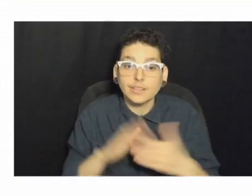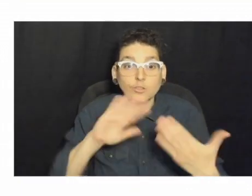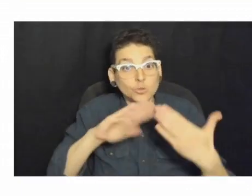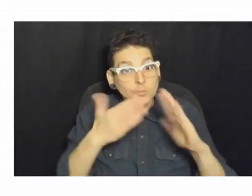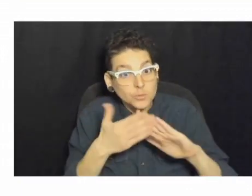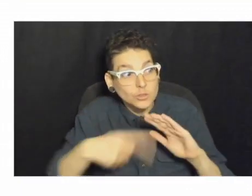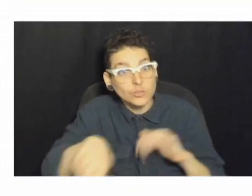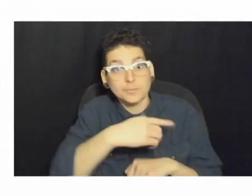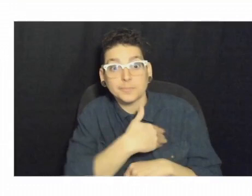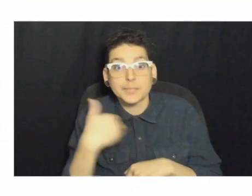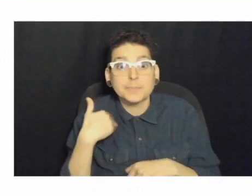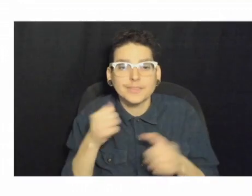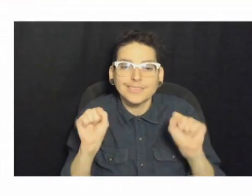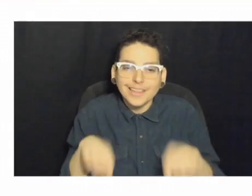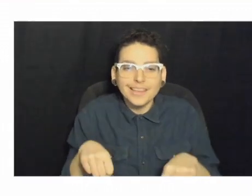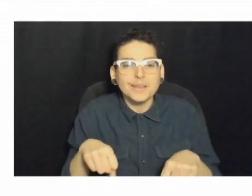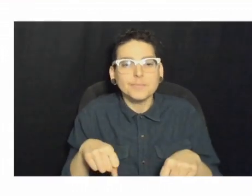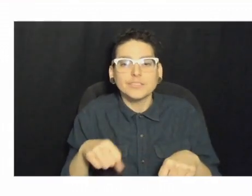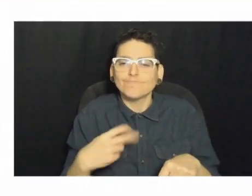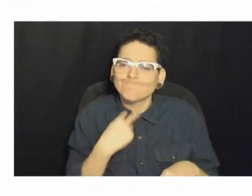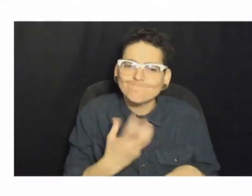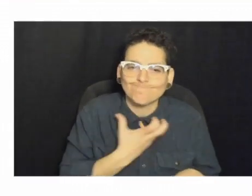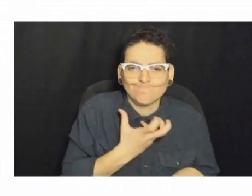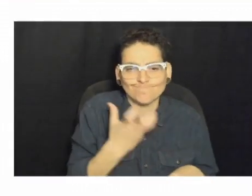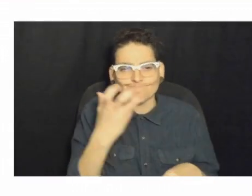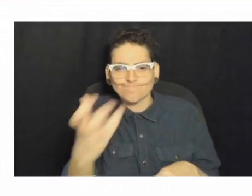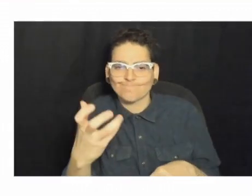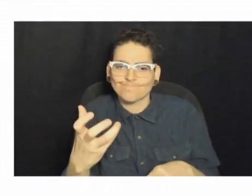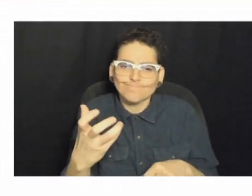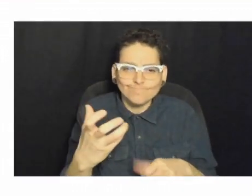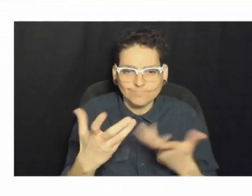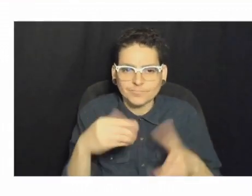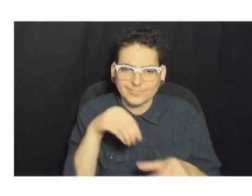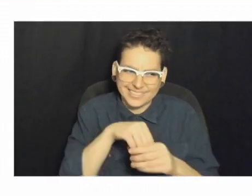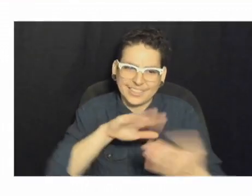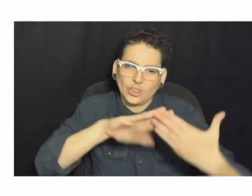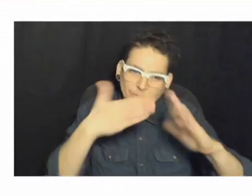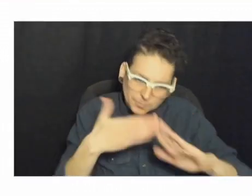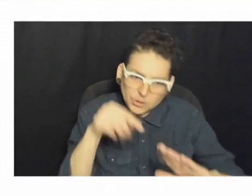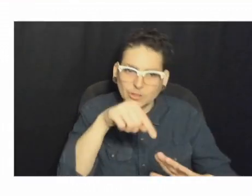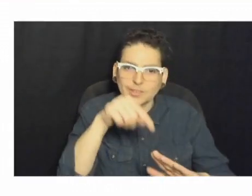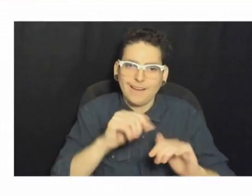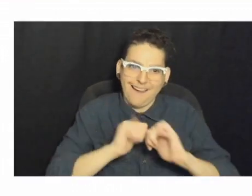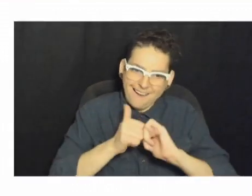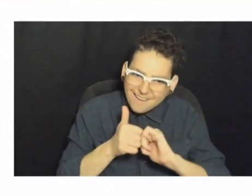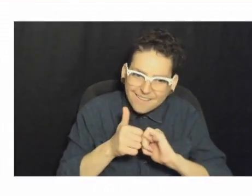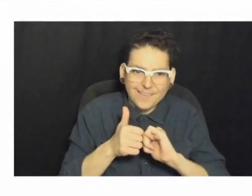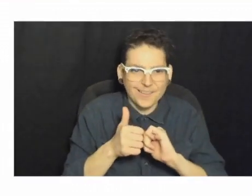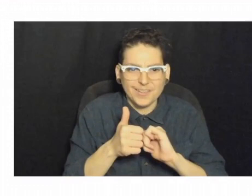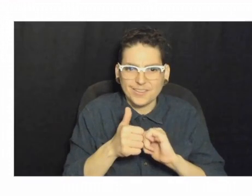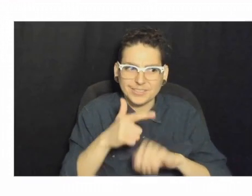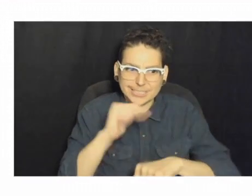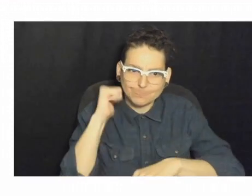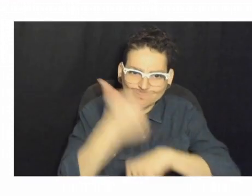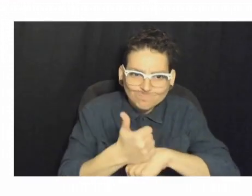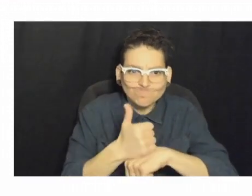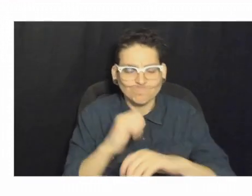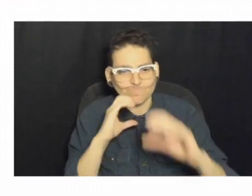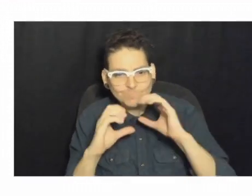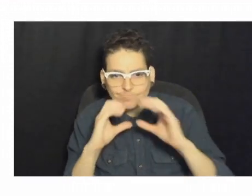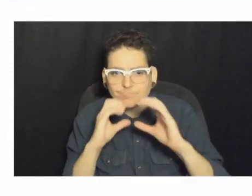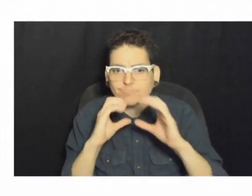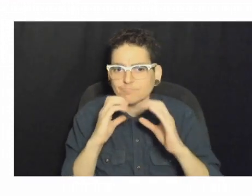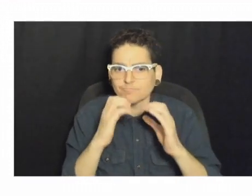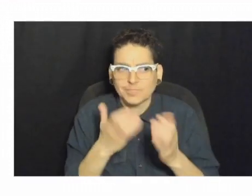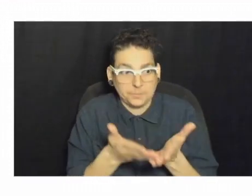think about how to do communication materials, et cetera, in ways that are culturally